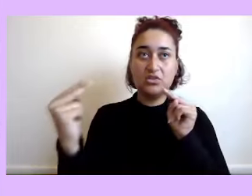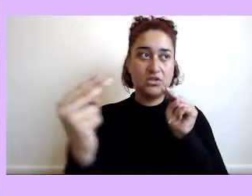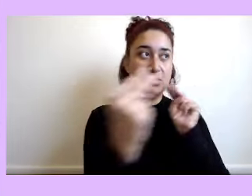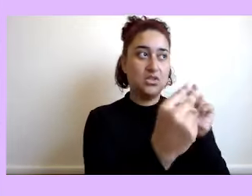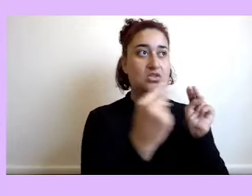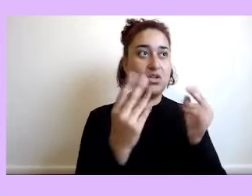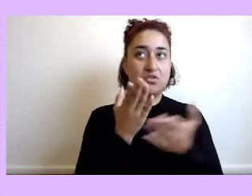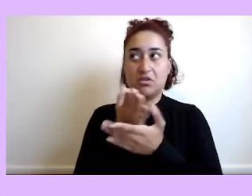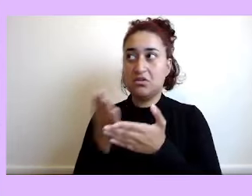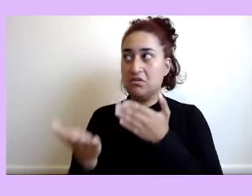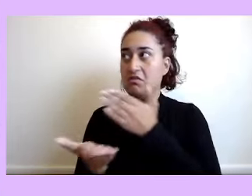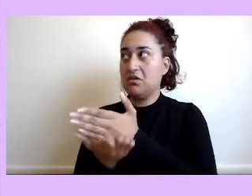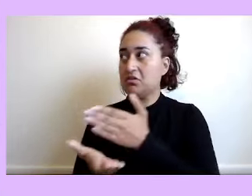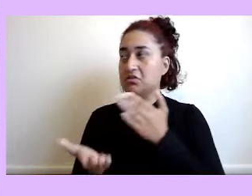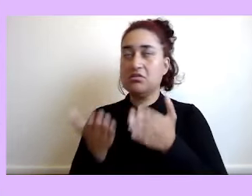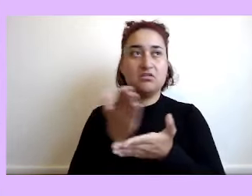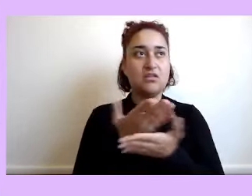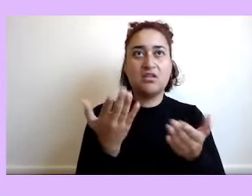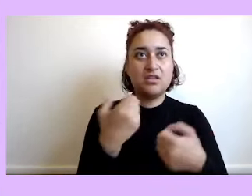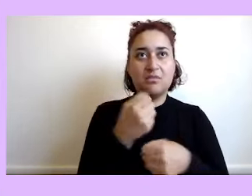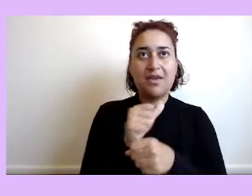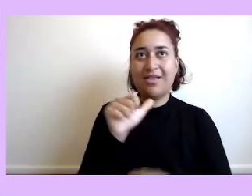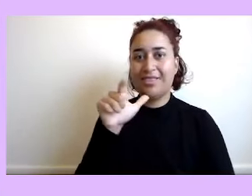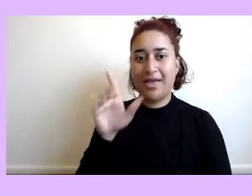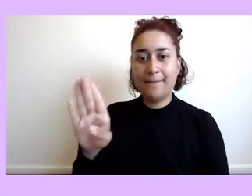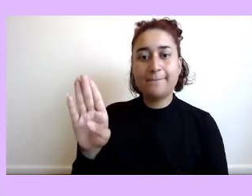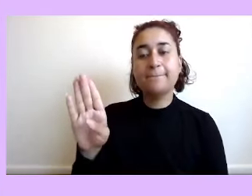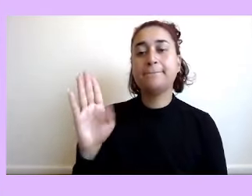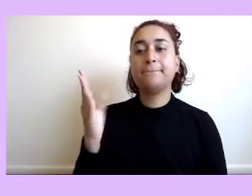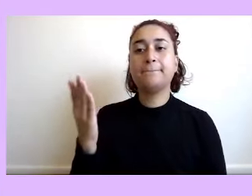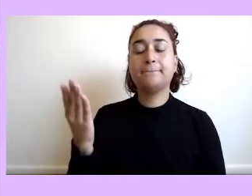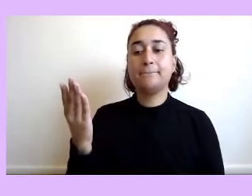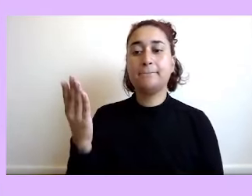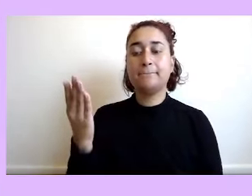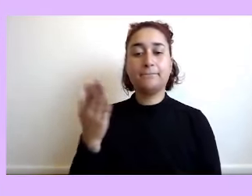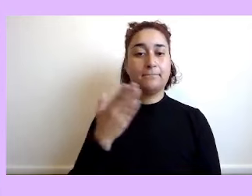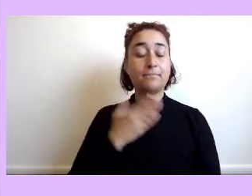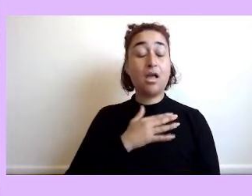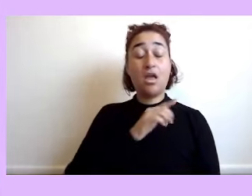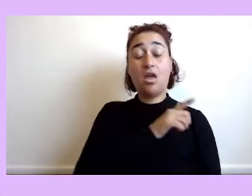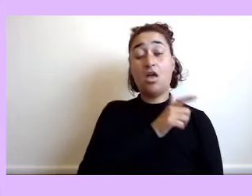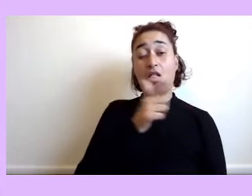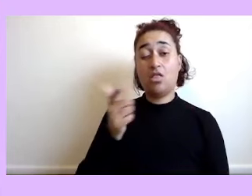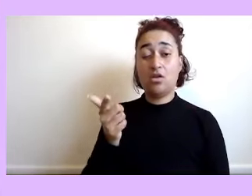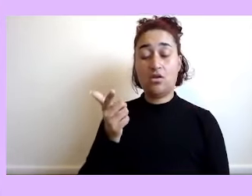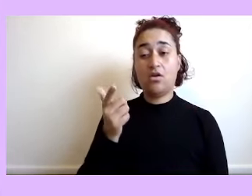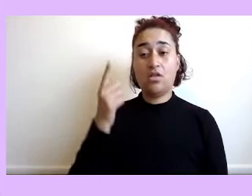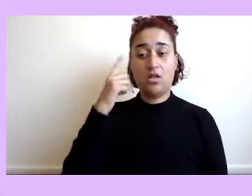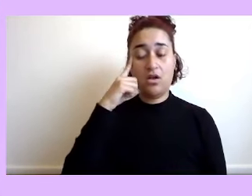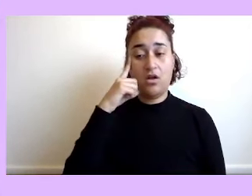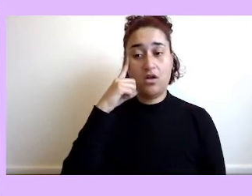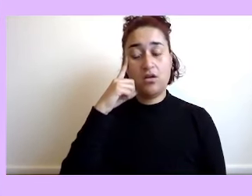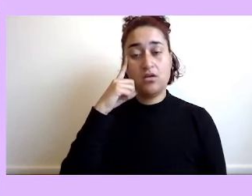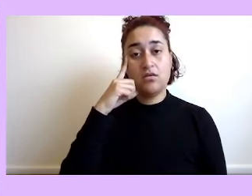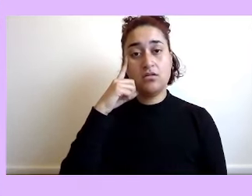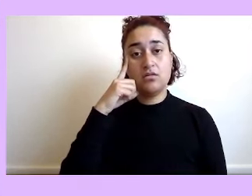Like, let's make a lab of it. And my other thought is,